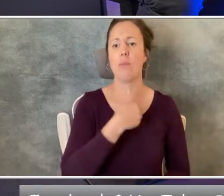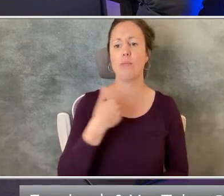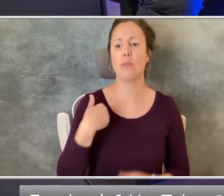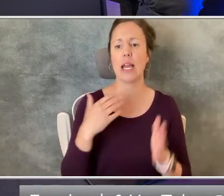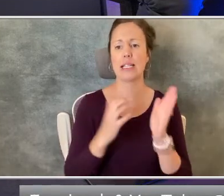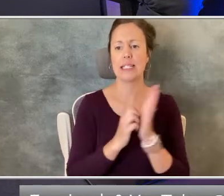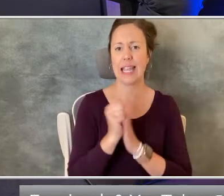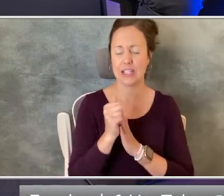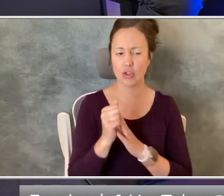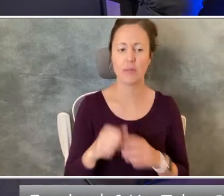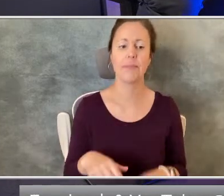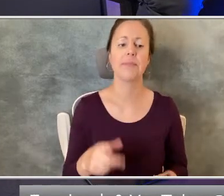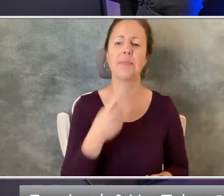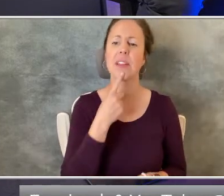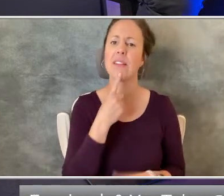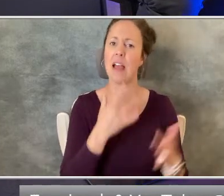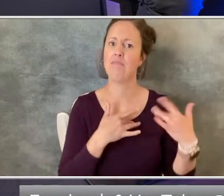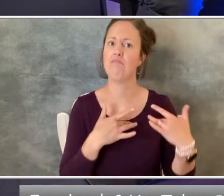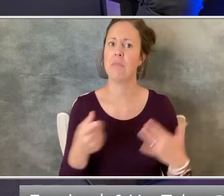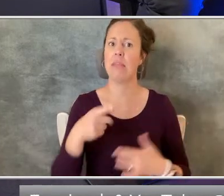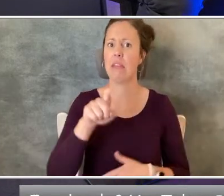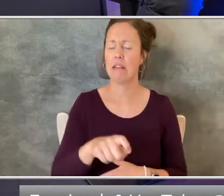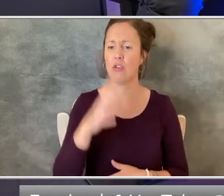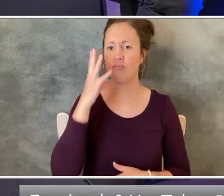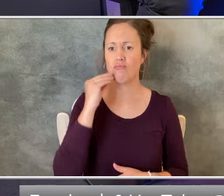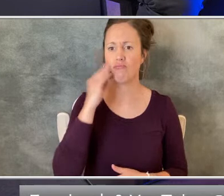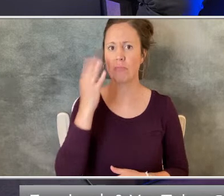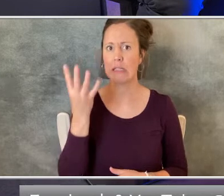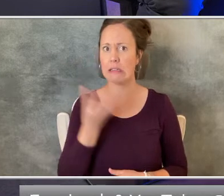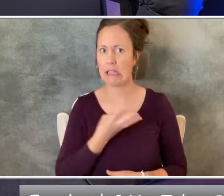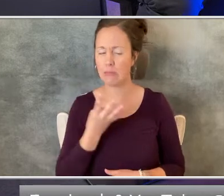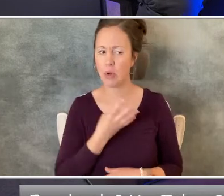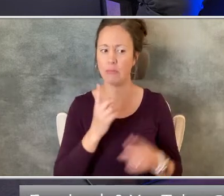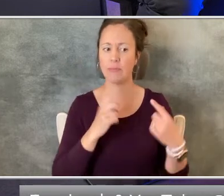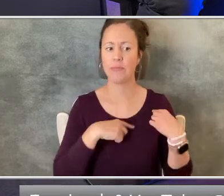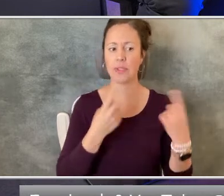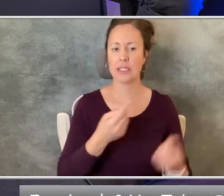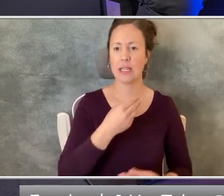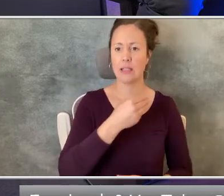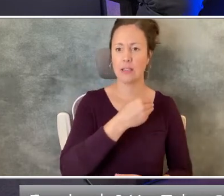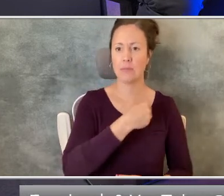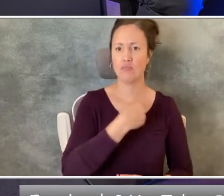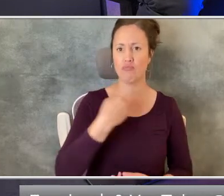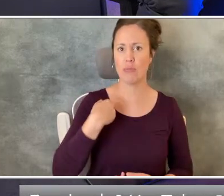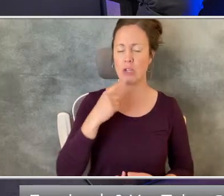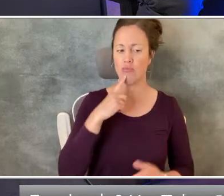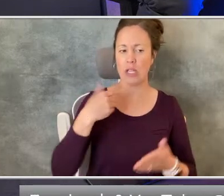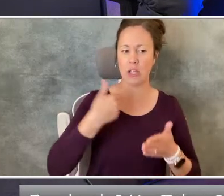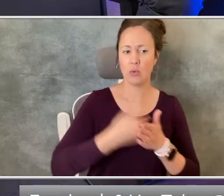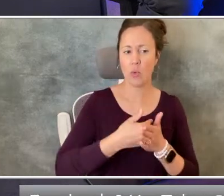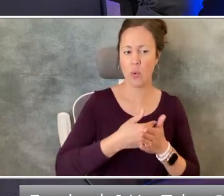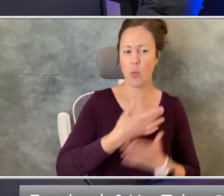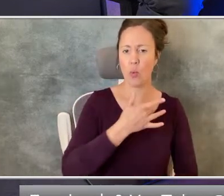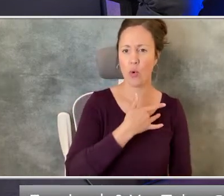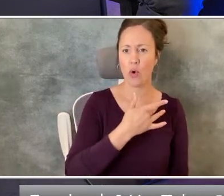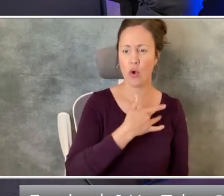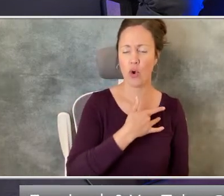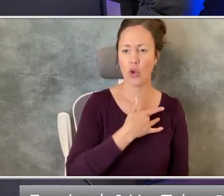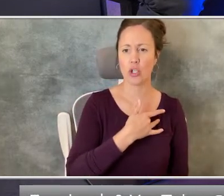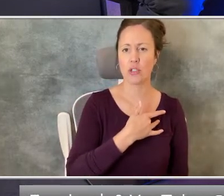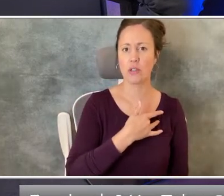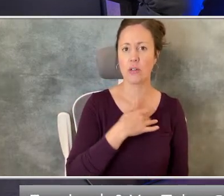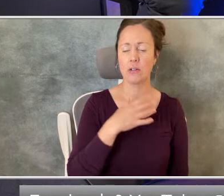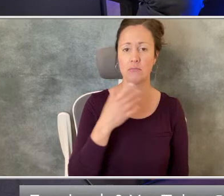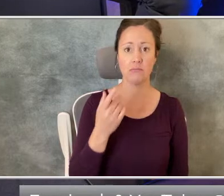cancer patients often need to undergo chemo since the breast is located quite close to the heart. Yen would like to